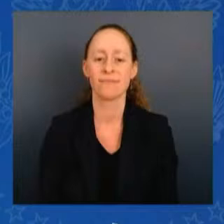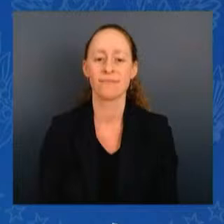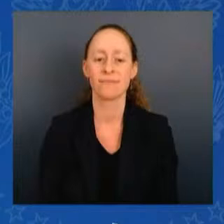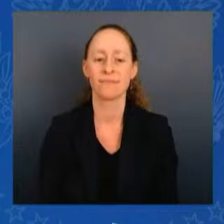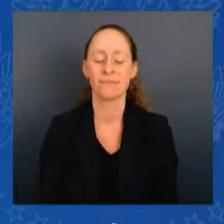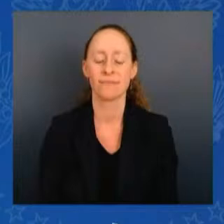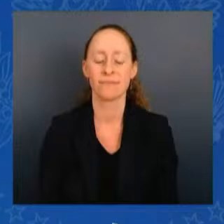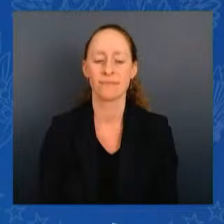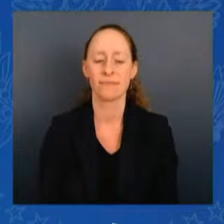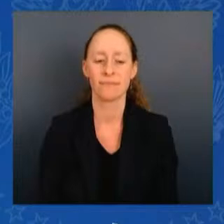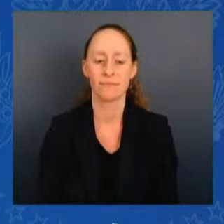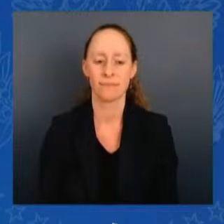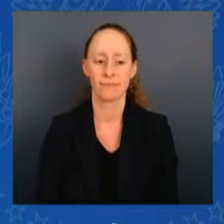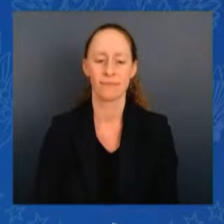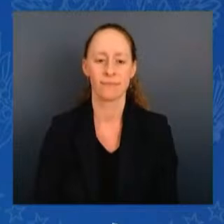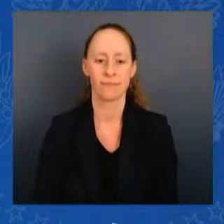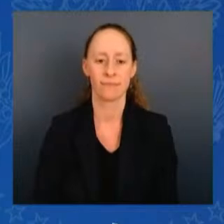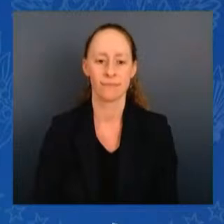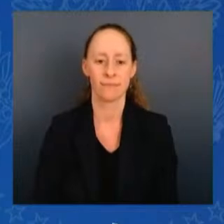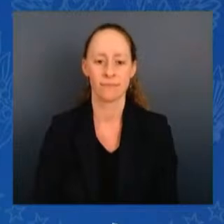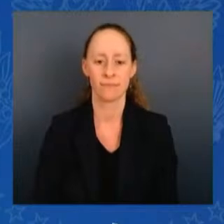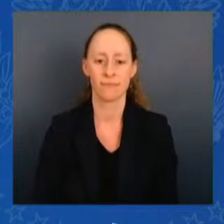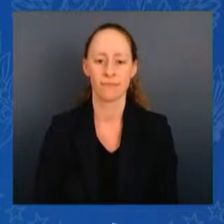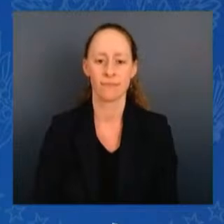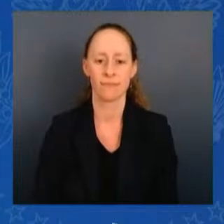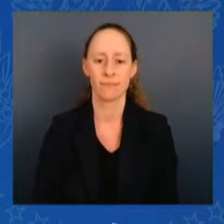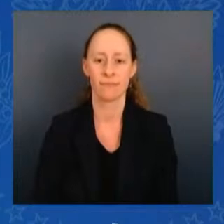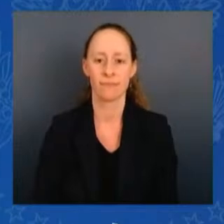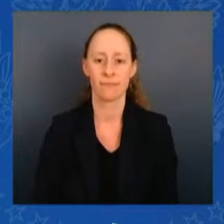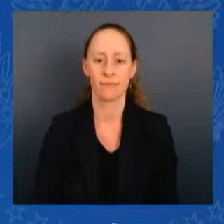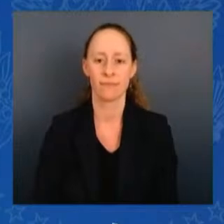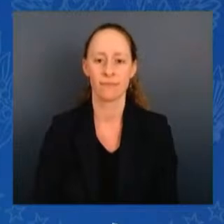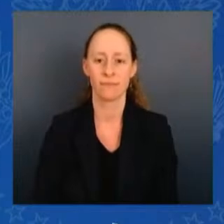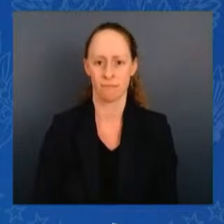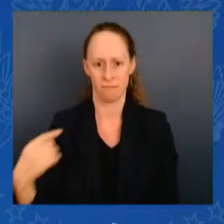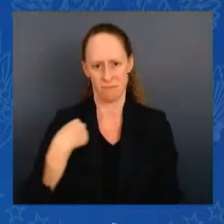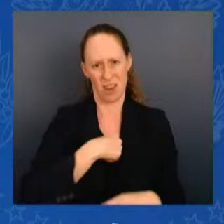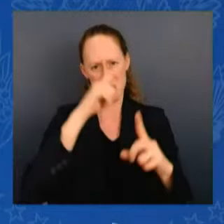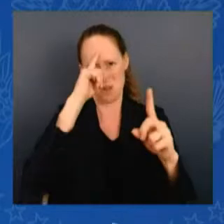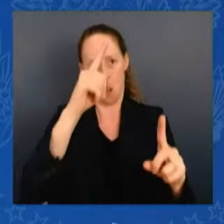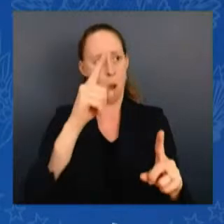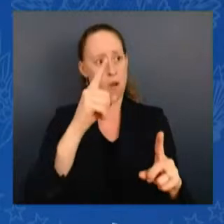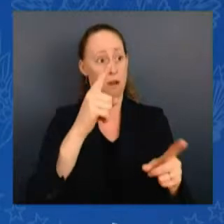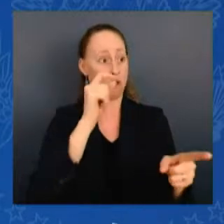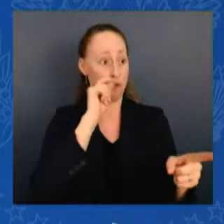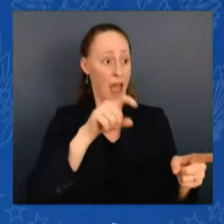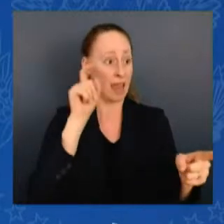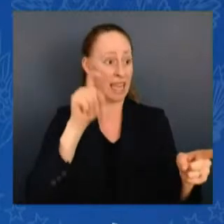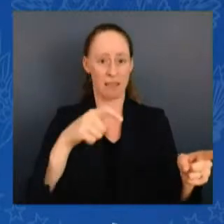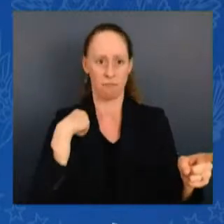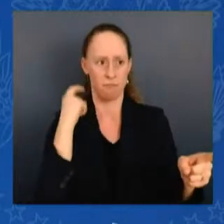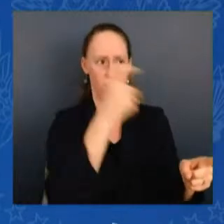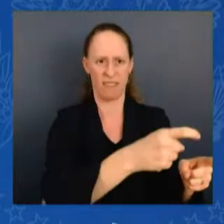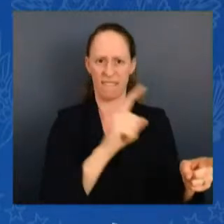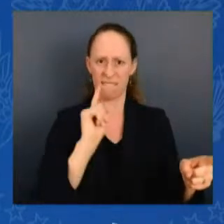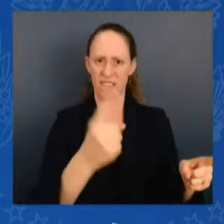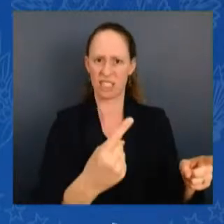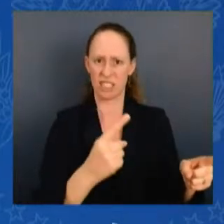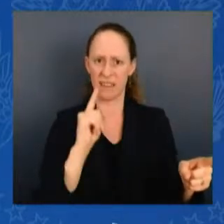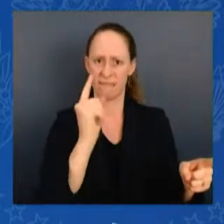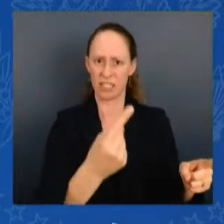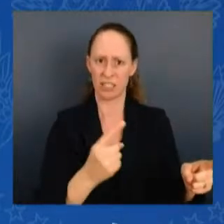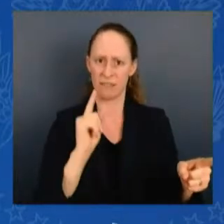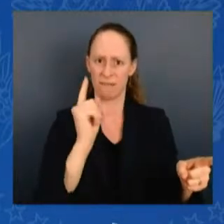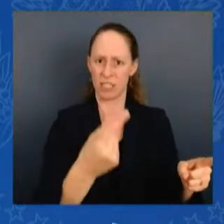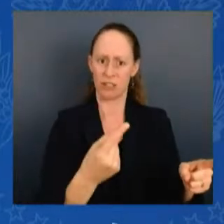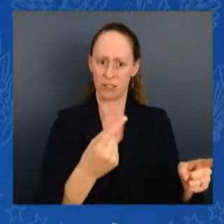They will get this assistance before anyone else gets it. All told, Ukraine will receive hundreds of additional interceptors over